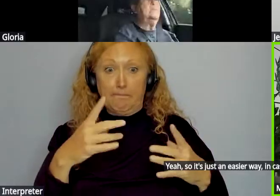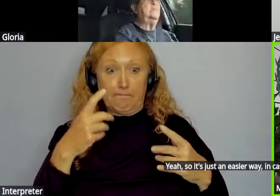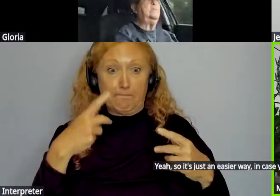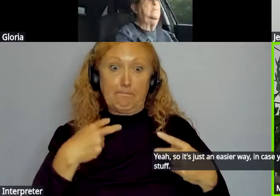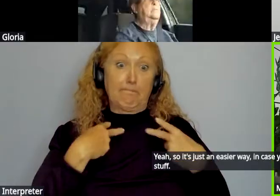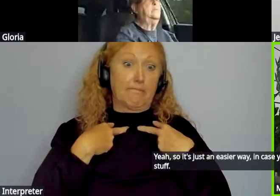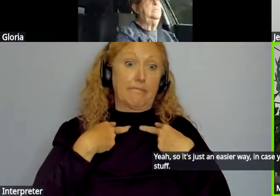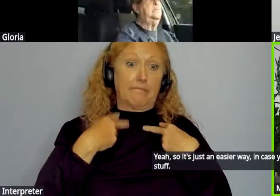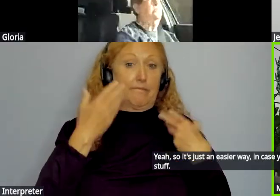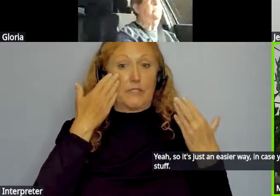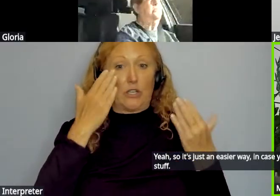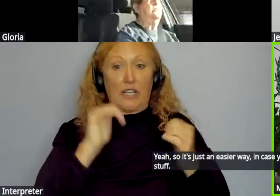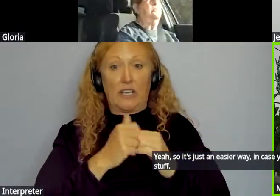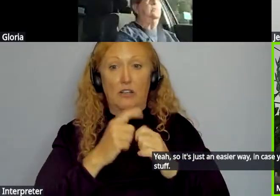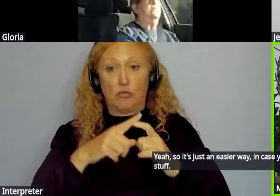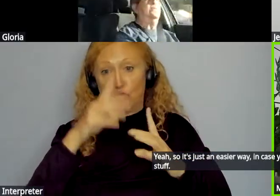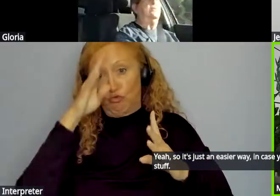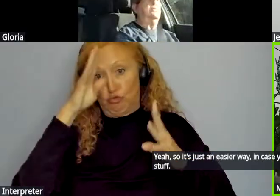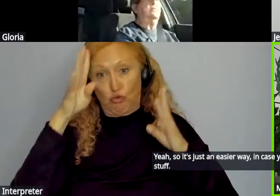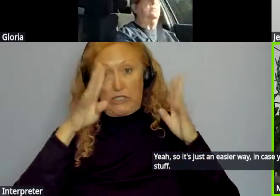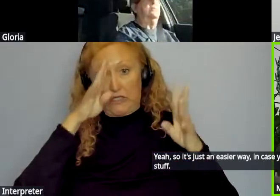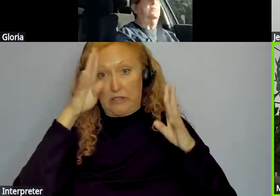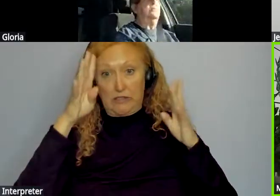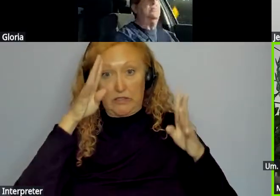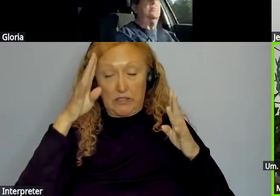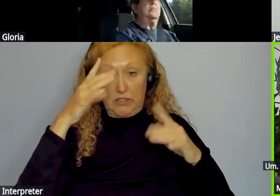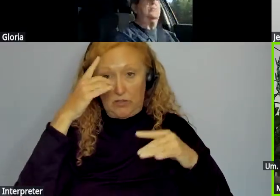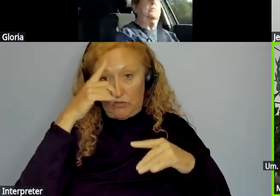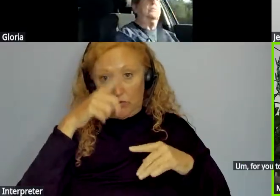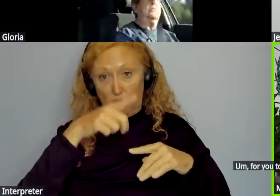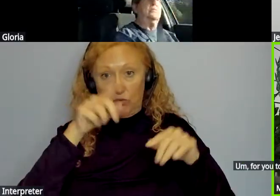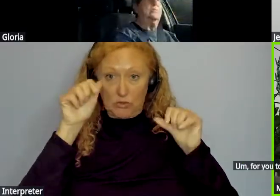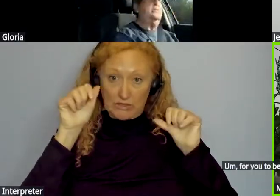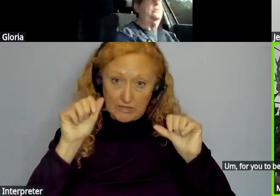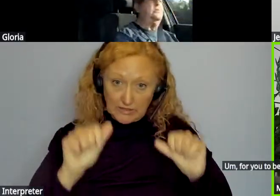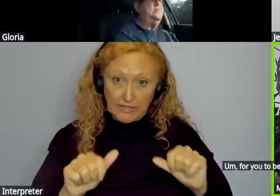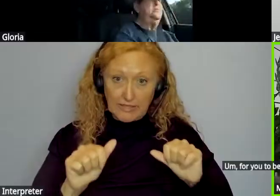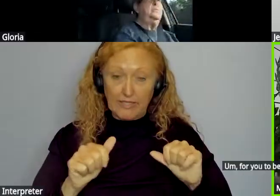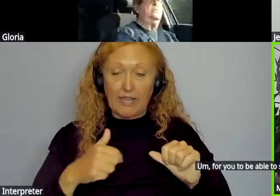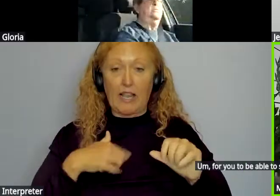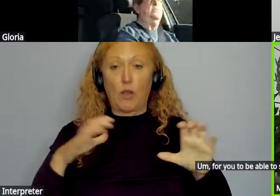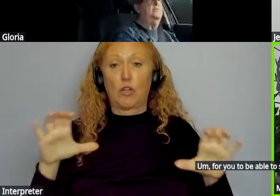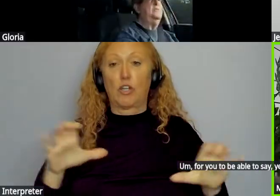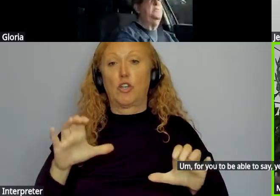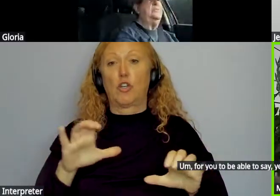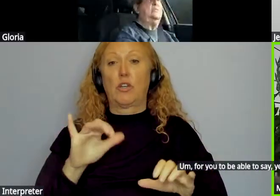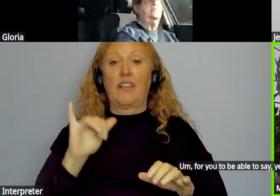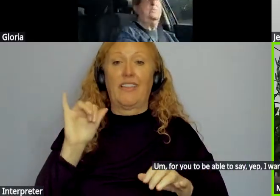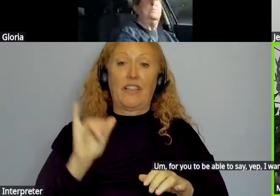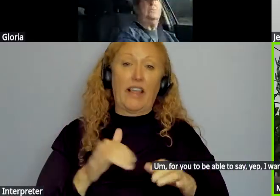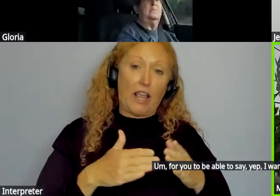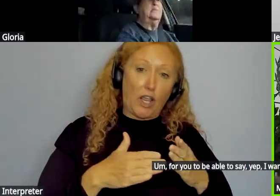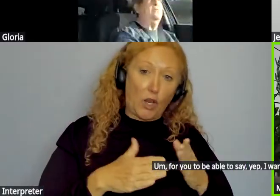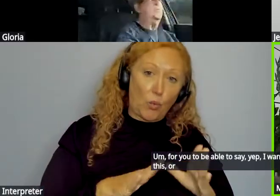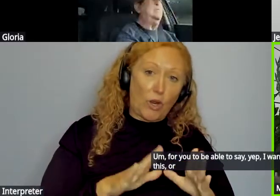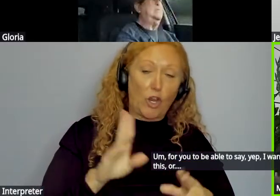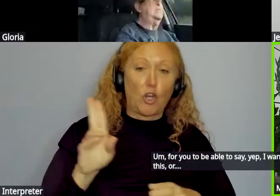stuff um for you to be able to say, "Yep, I want to do it this way," or "I want to use this,"